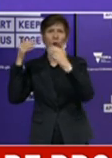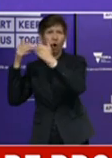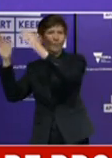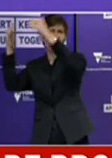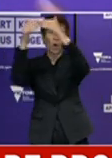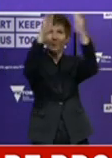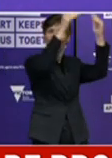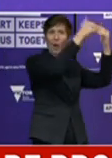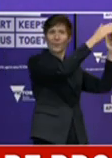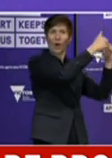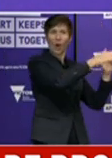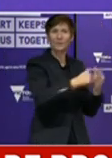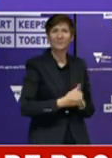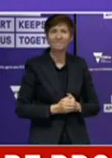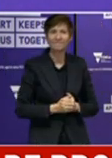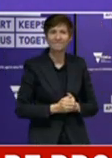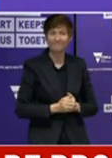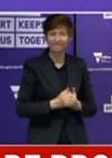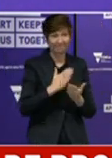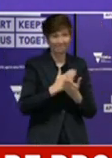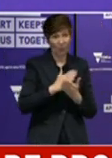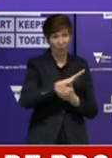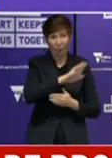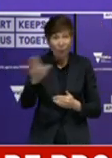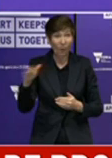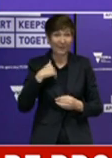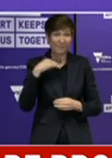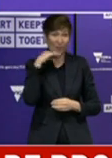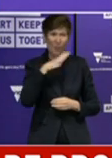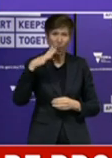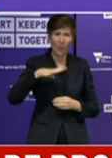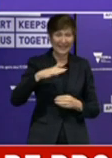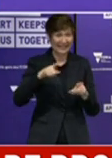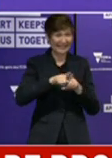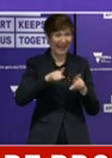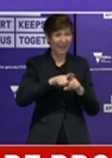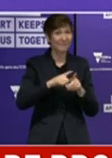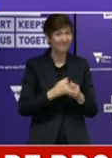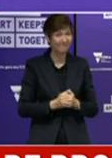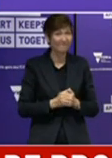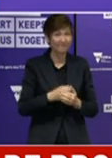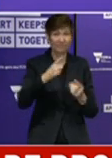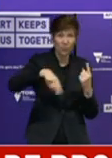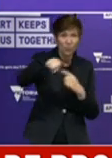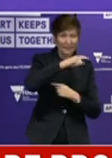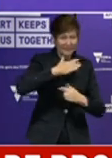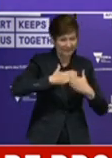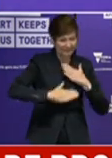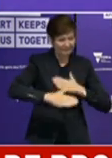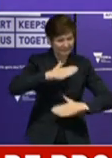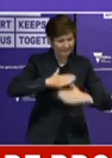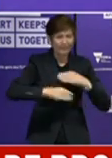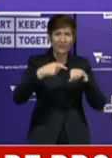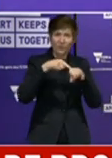everyone. Everyone across metropolitan Melbourne, because everybody has a part to play, and it's so pleasing to see such a large number,